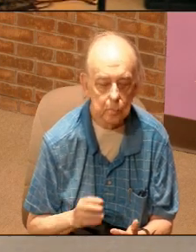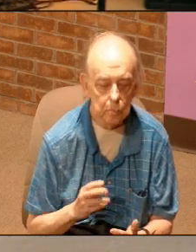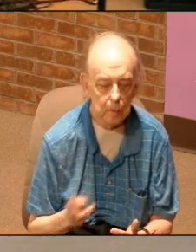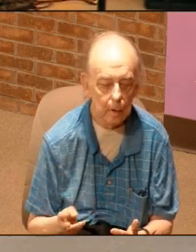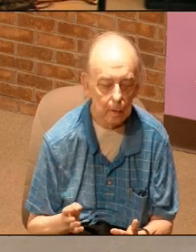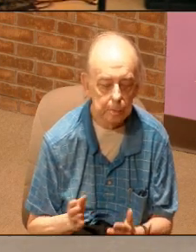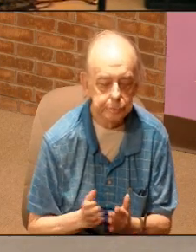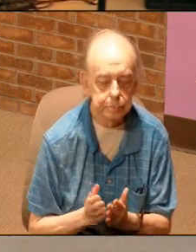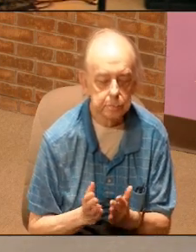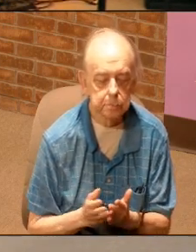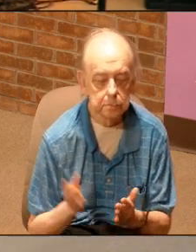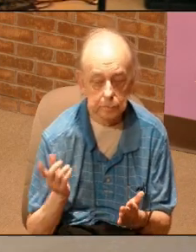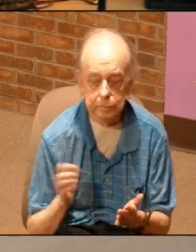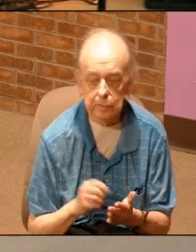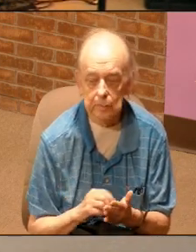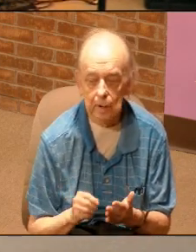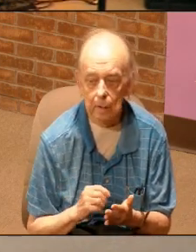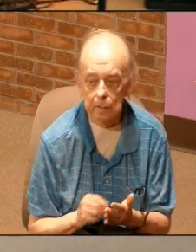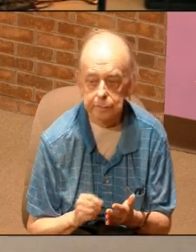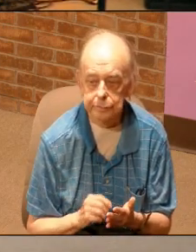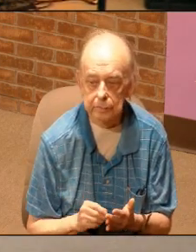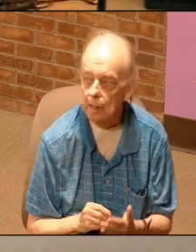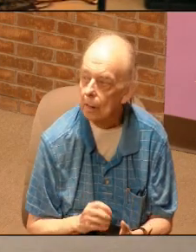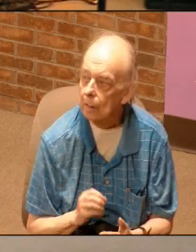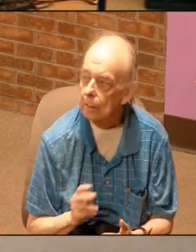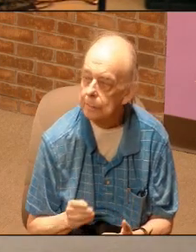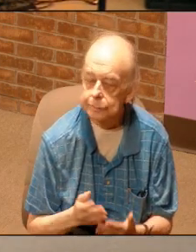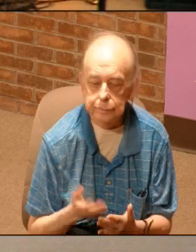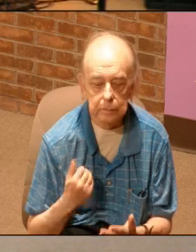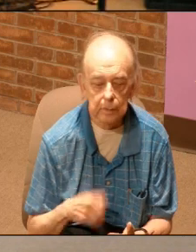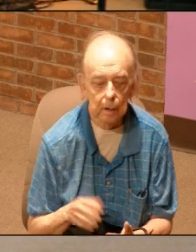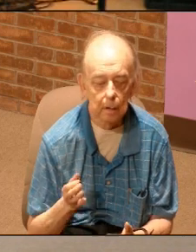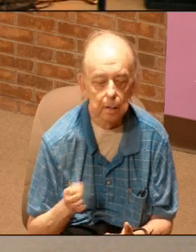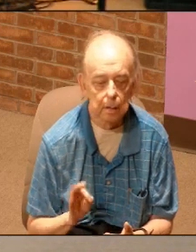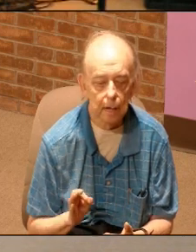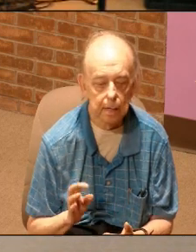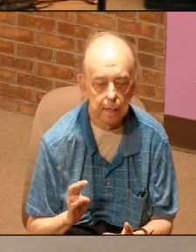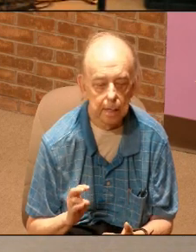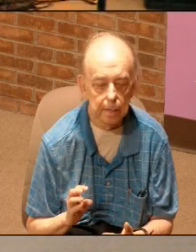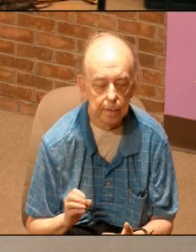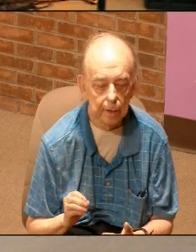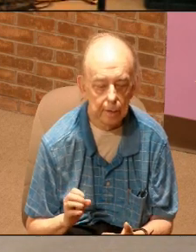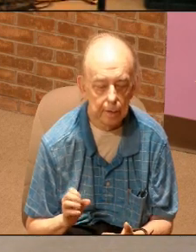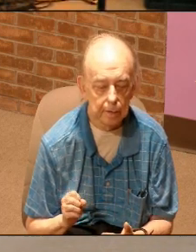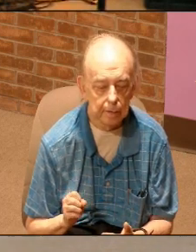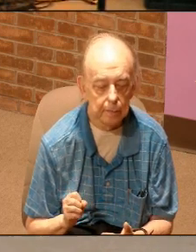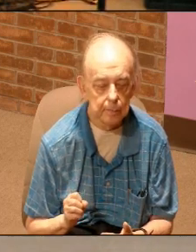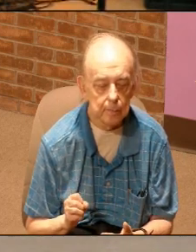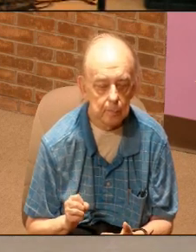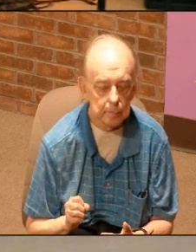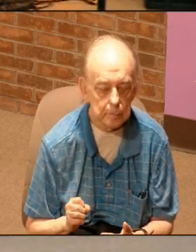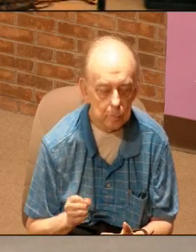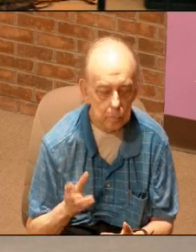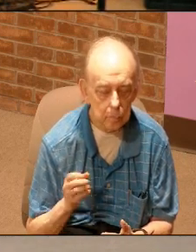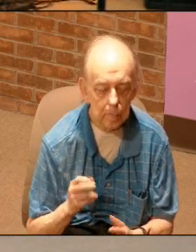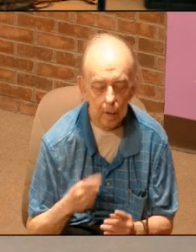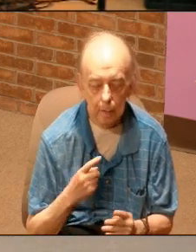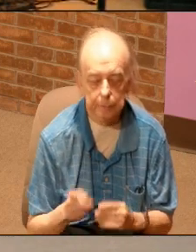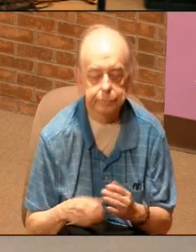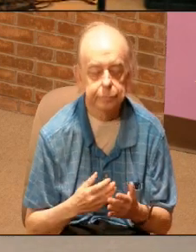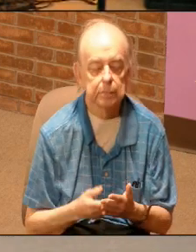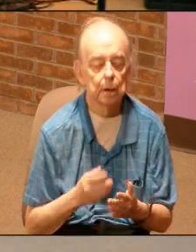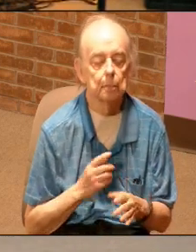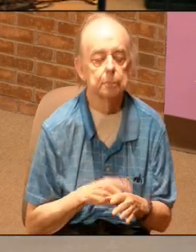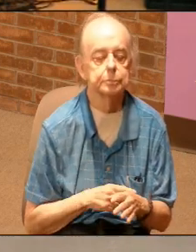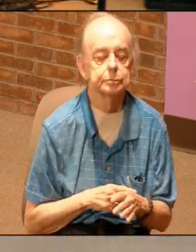There was a book that was written back in the 1970s. I hear people say all